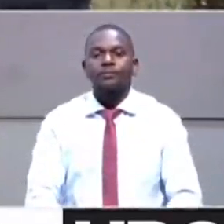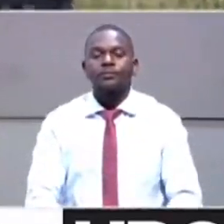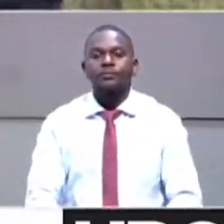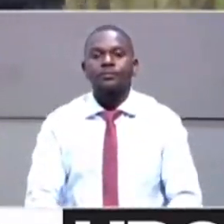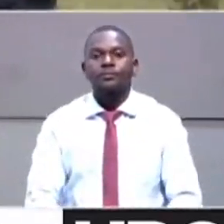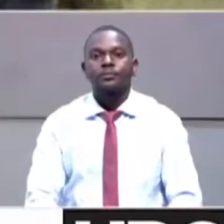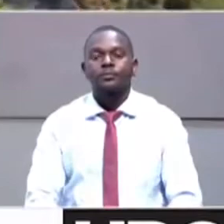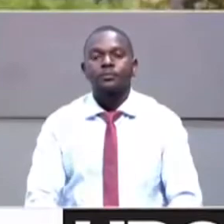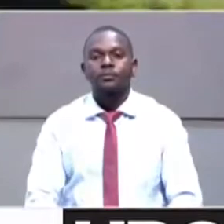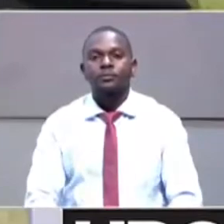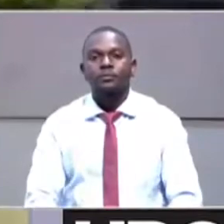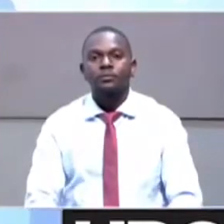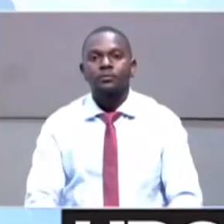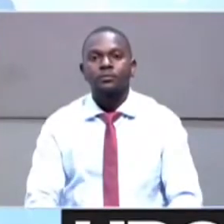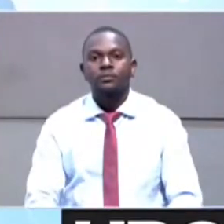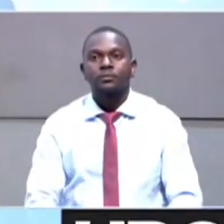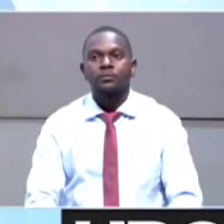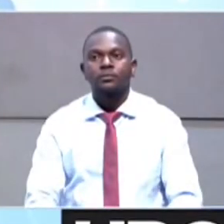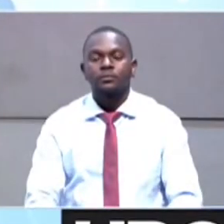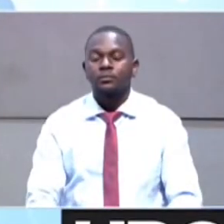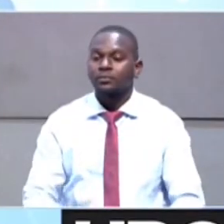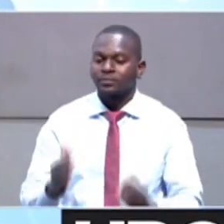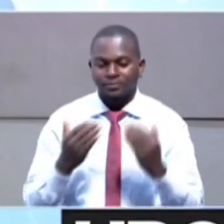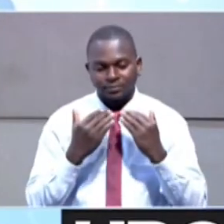Thank you, Sudat Kaye.